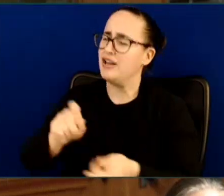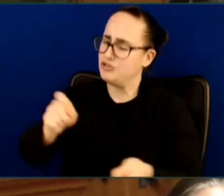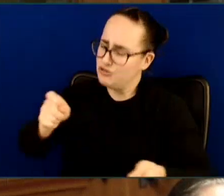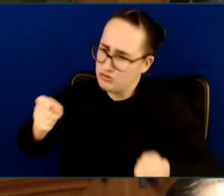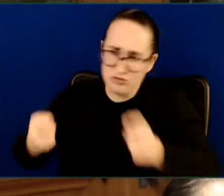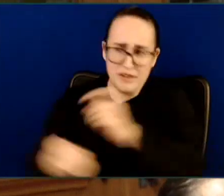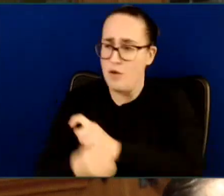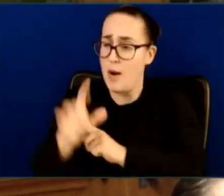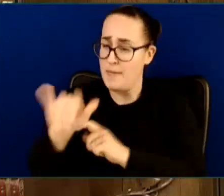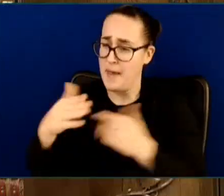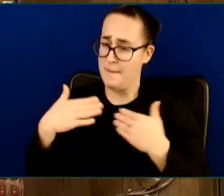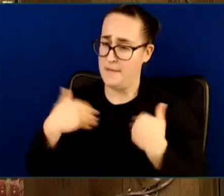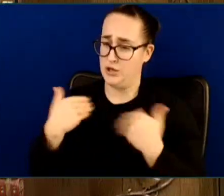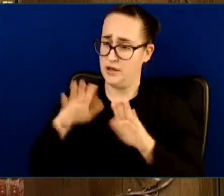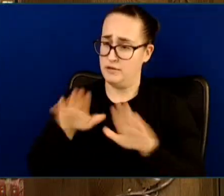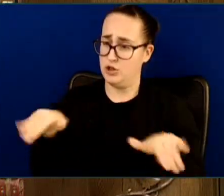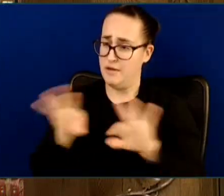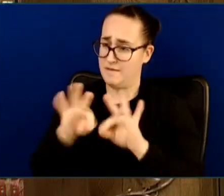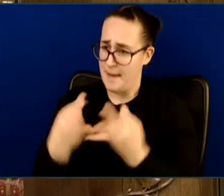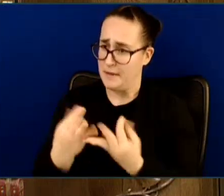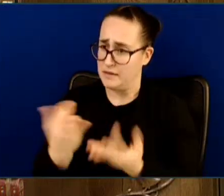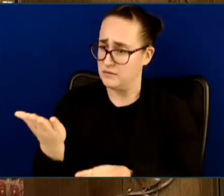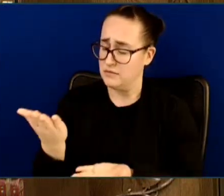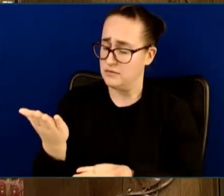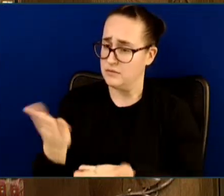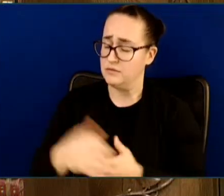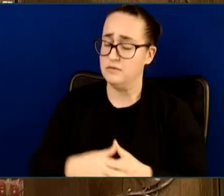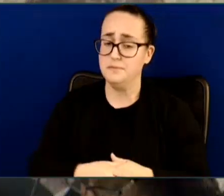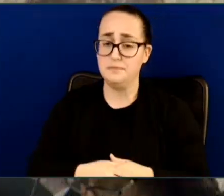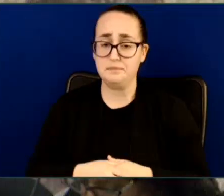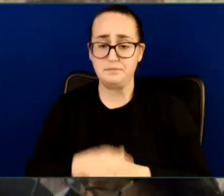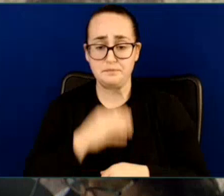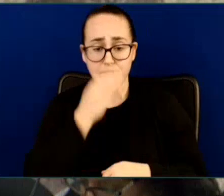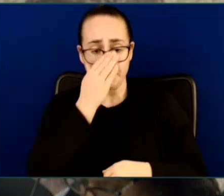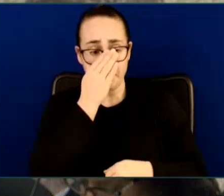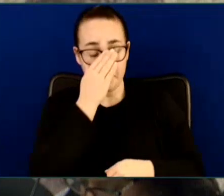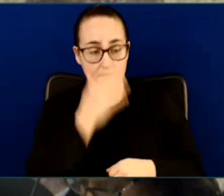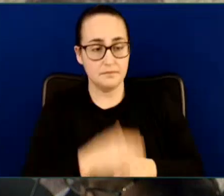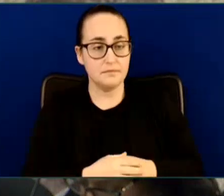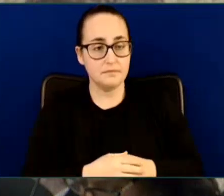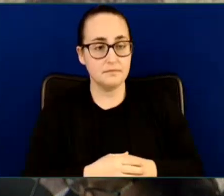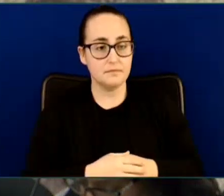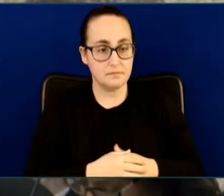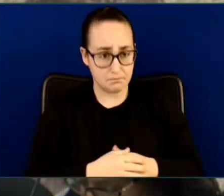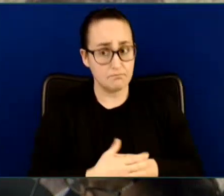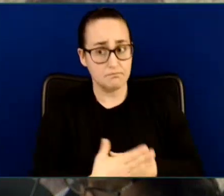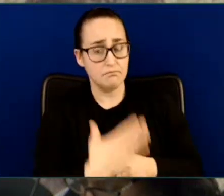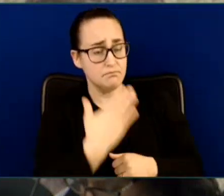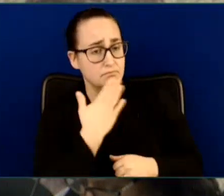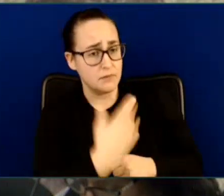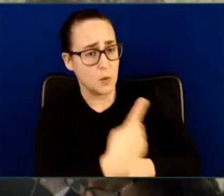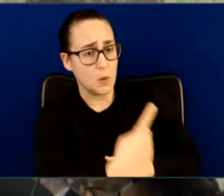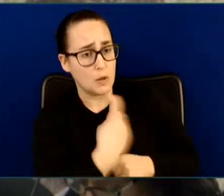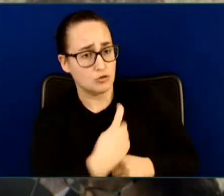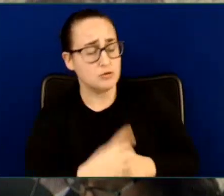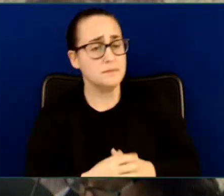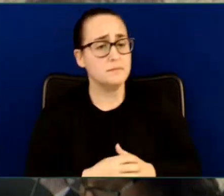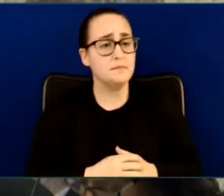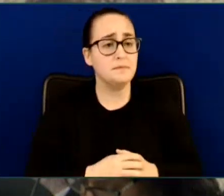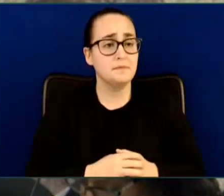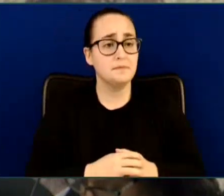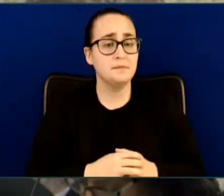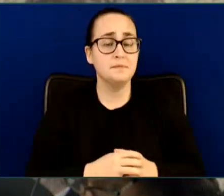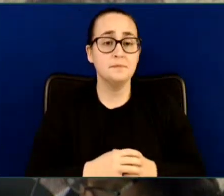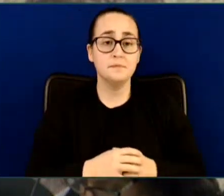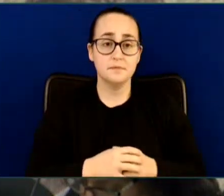Families? Minister. Thank you very much, Honourable Speaker, and thank you to the member for the question. We've